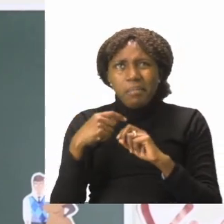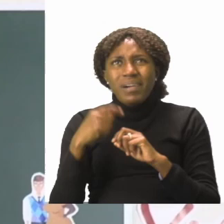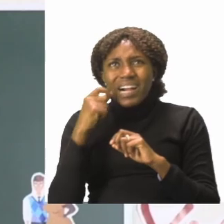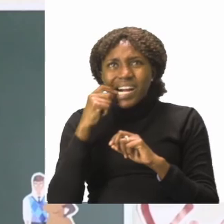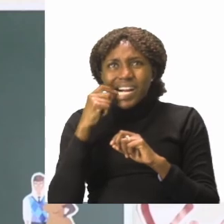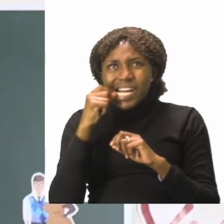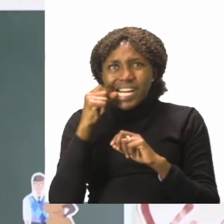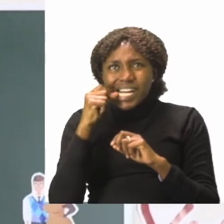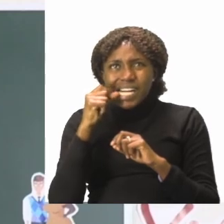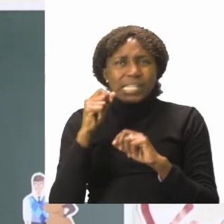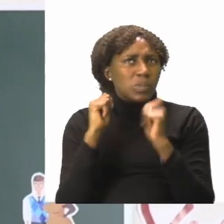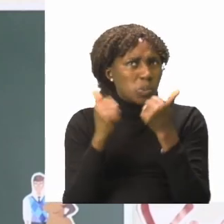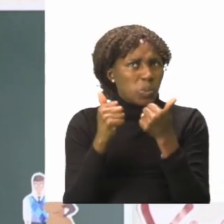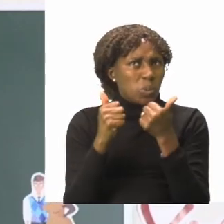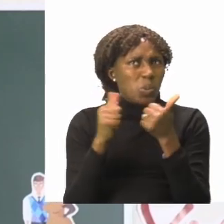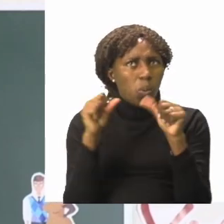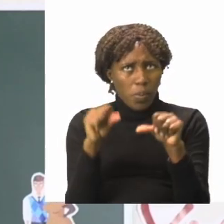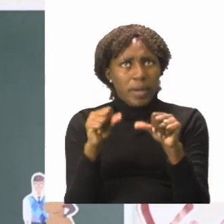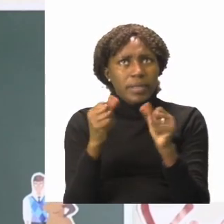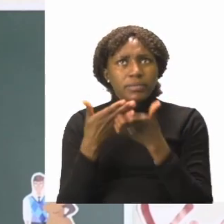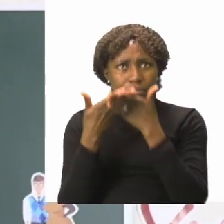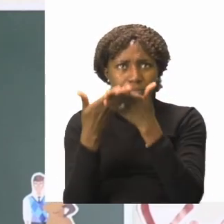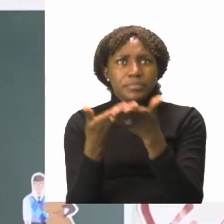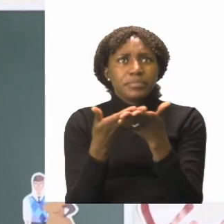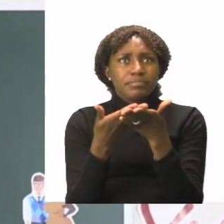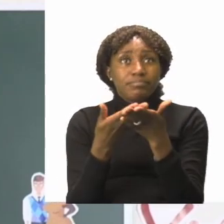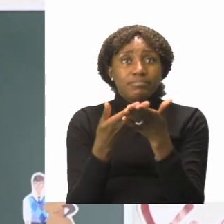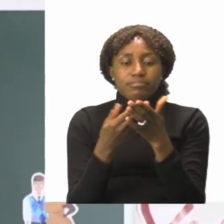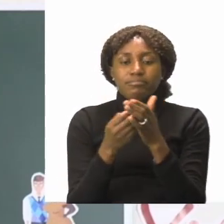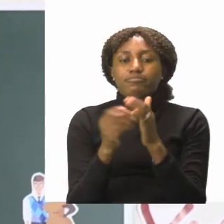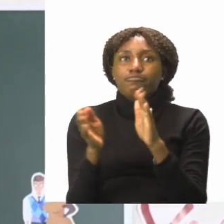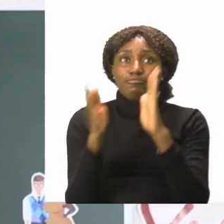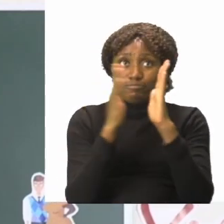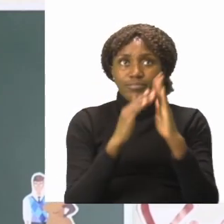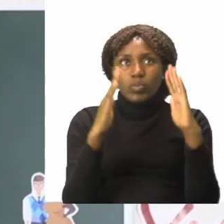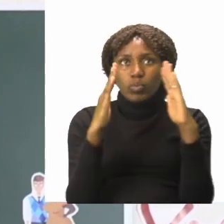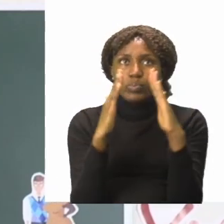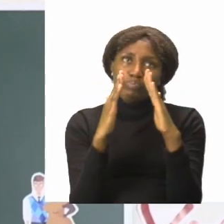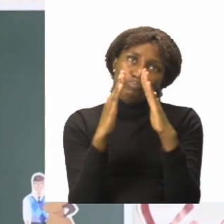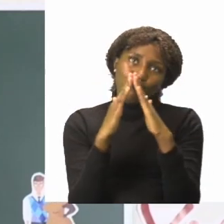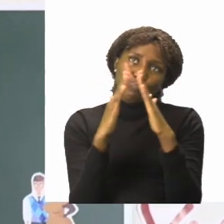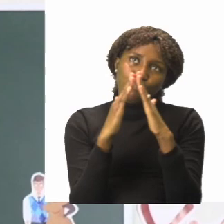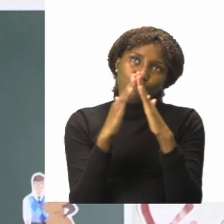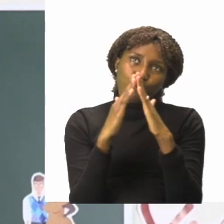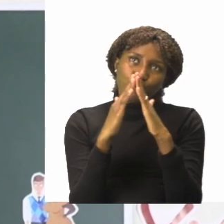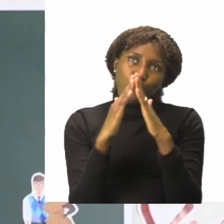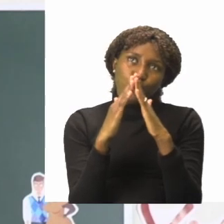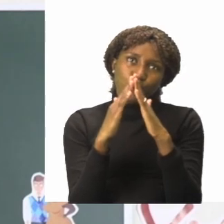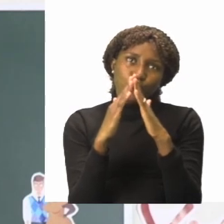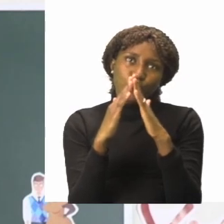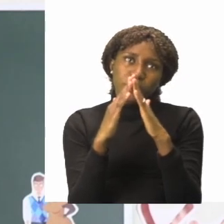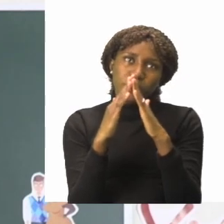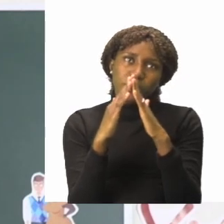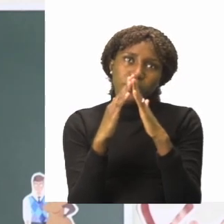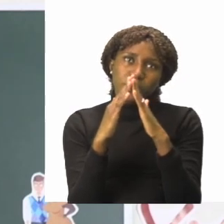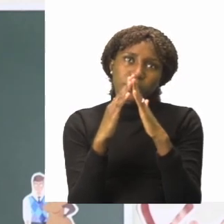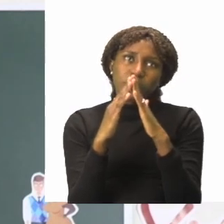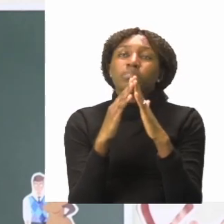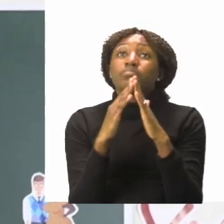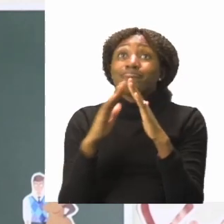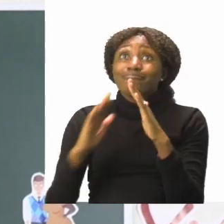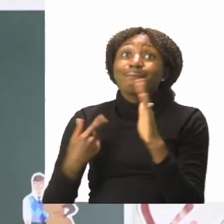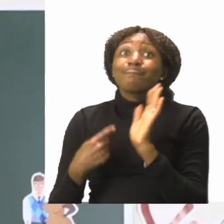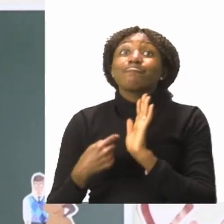time. Then we have a house here. Now the reason why we have a house here is because I wanted to show you